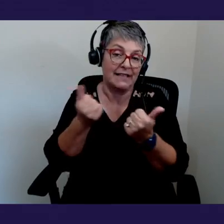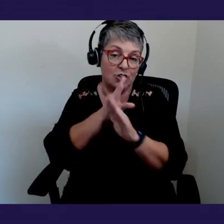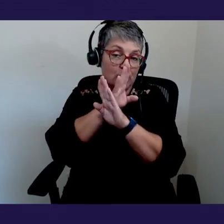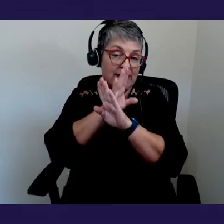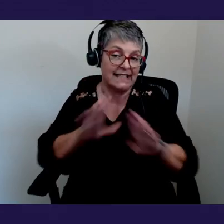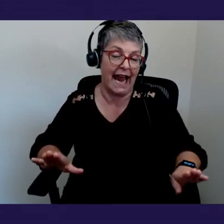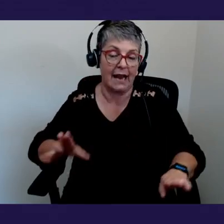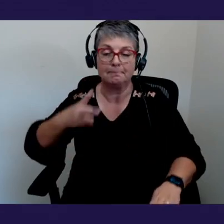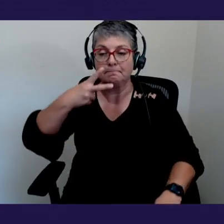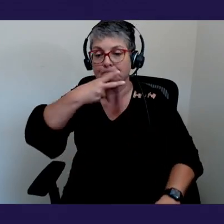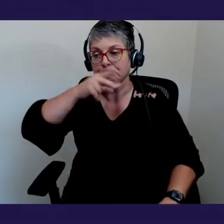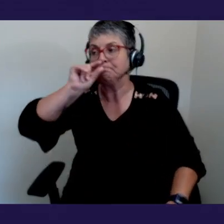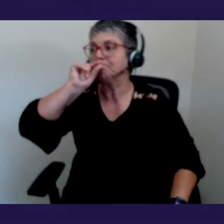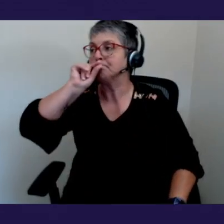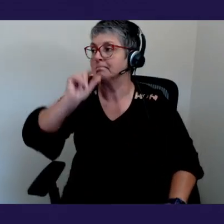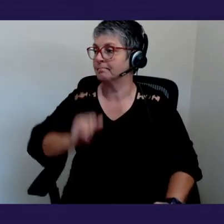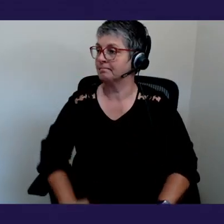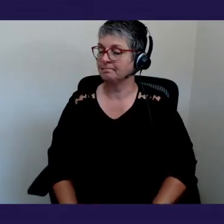wading into that battle.